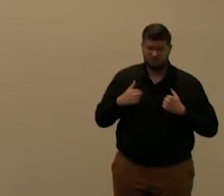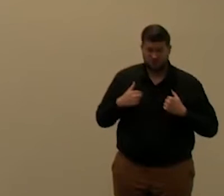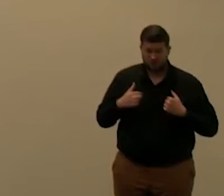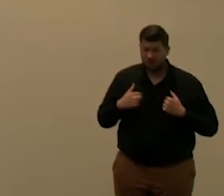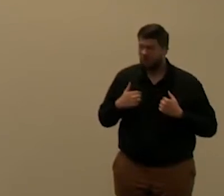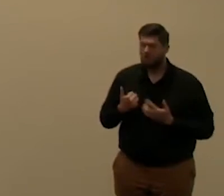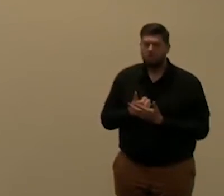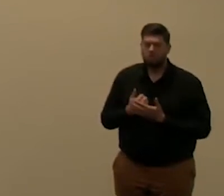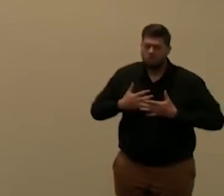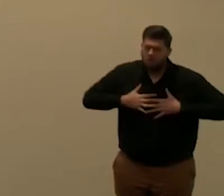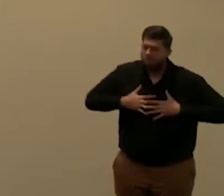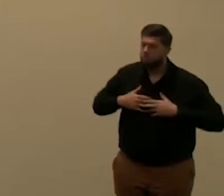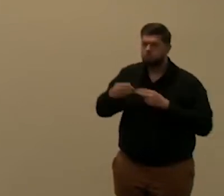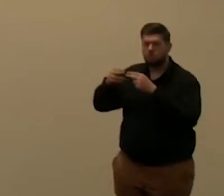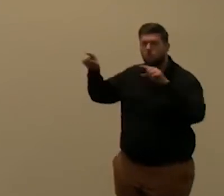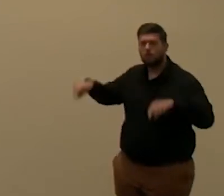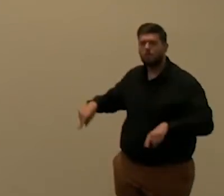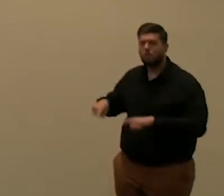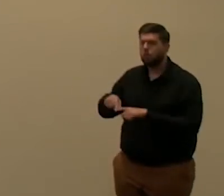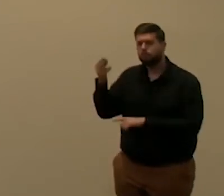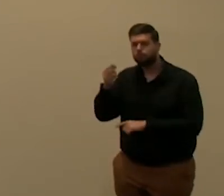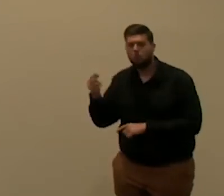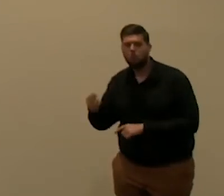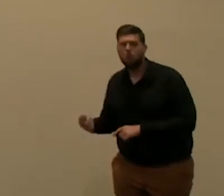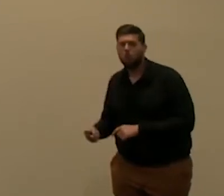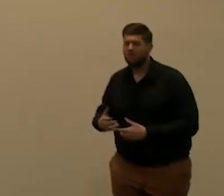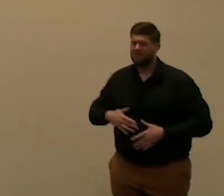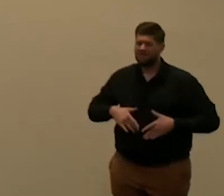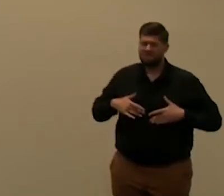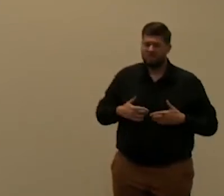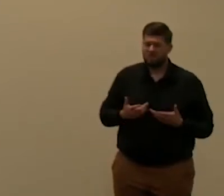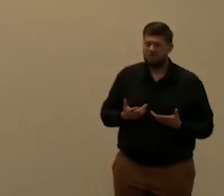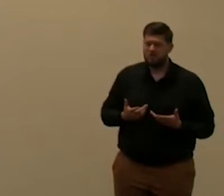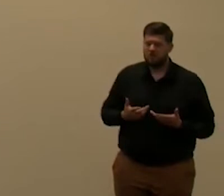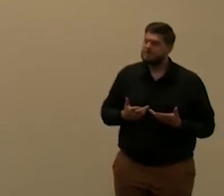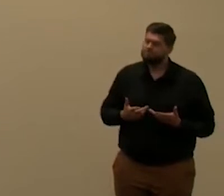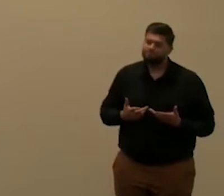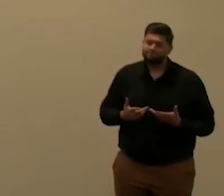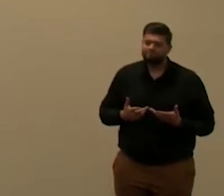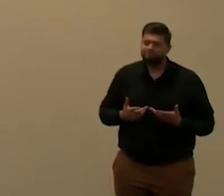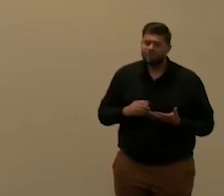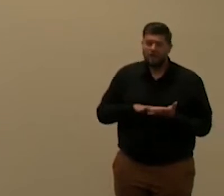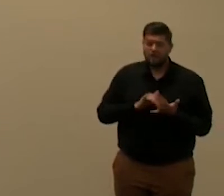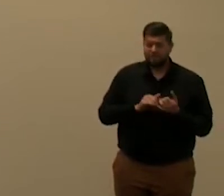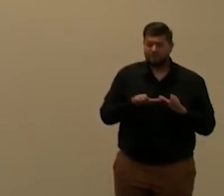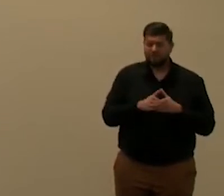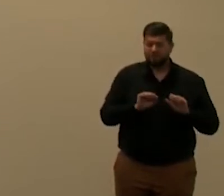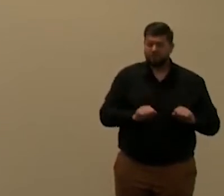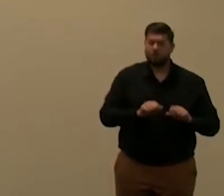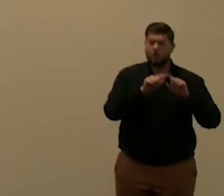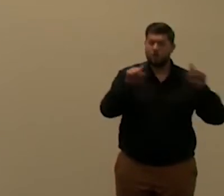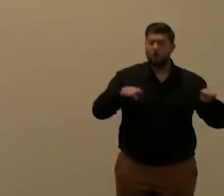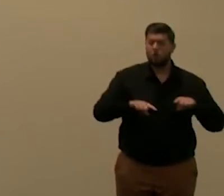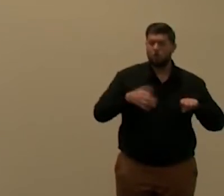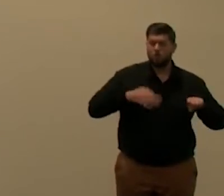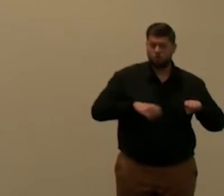to draw on a whiteboard, and I just don't feel personally that the Teams whiteboard is